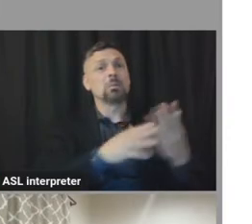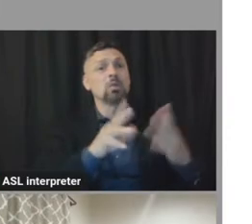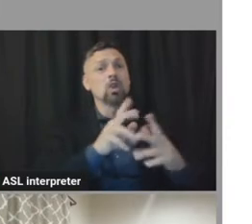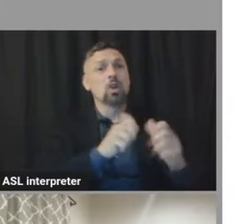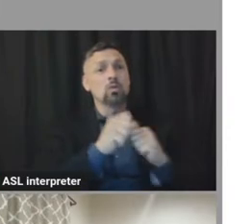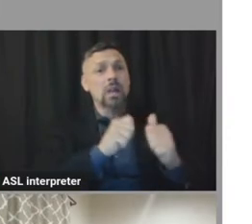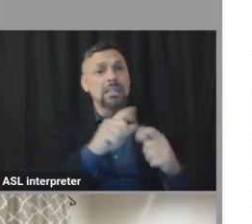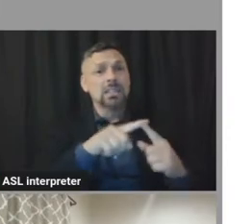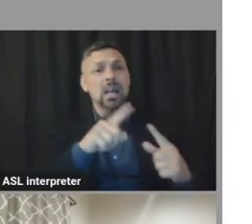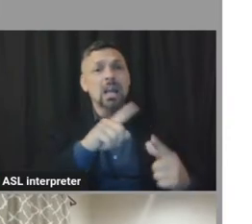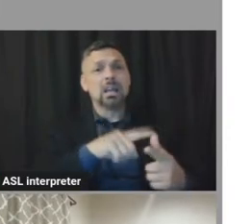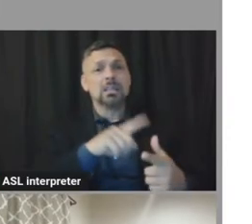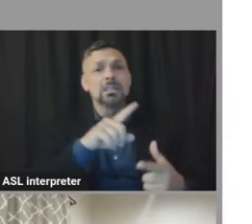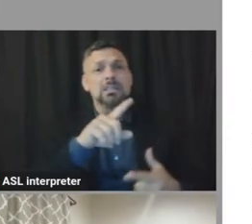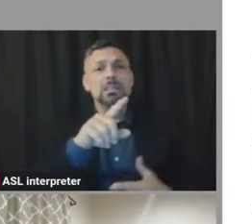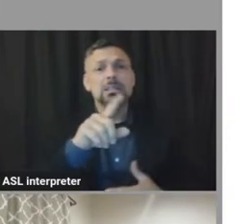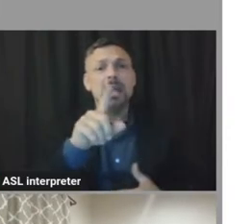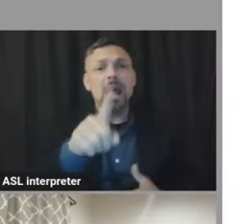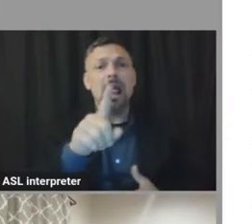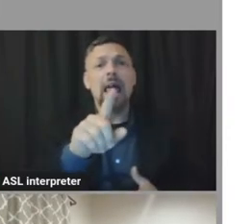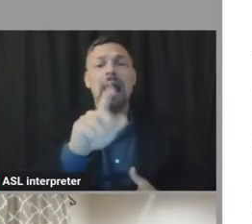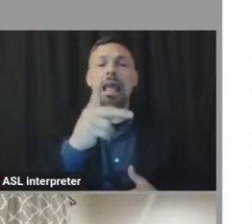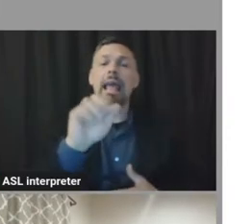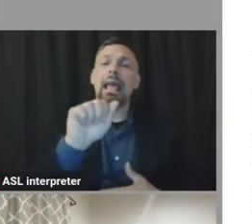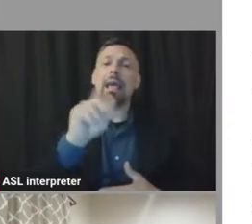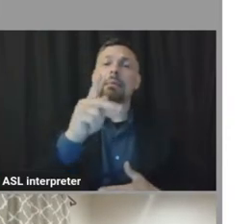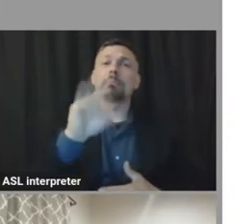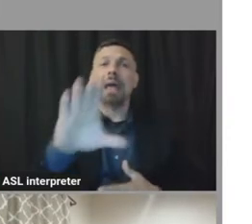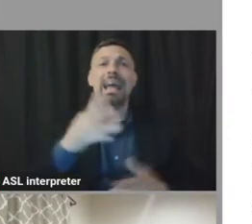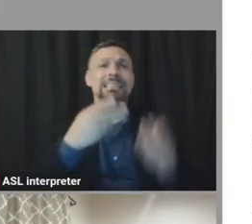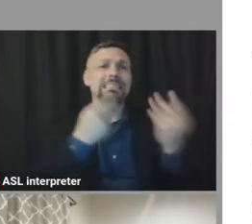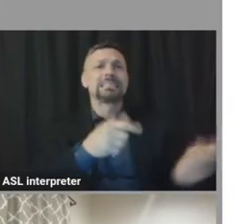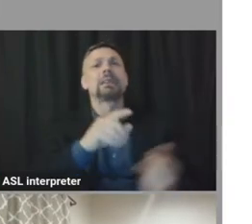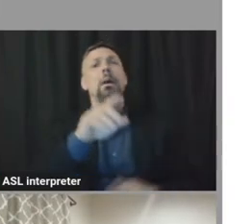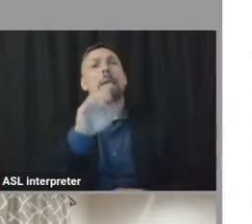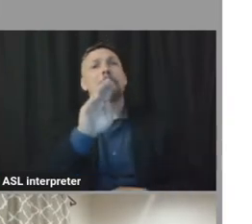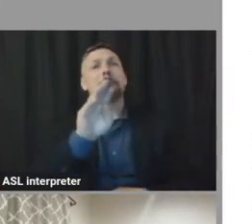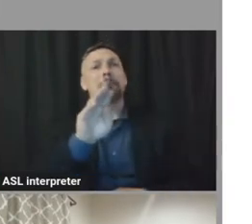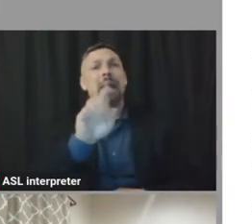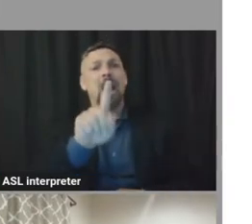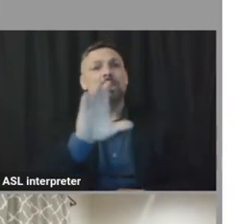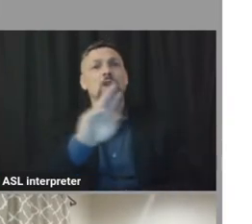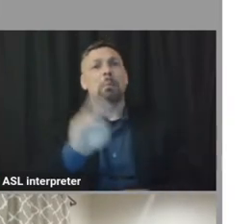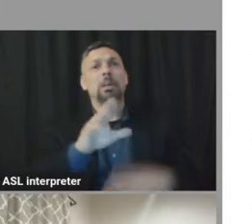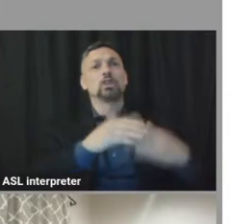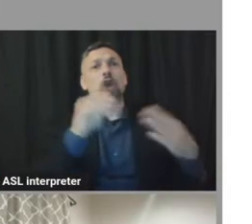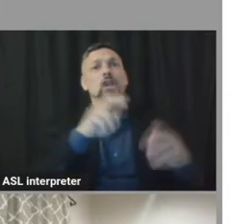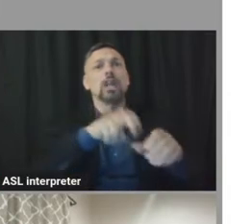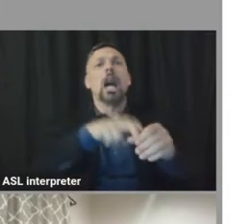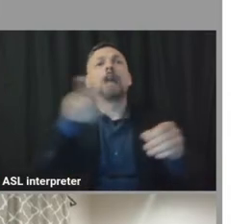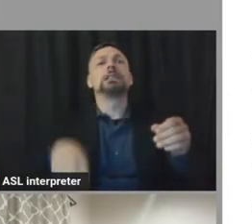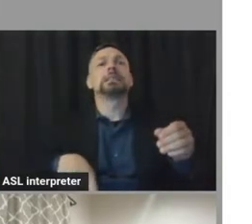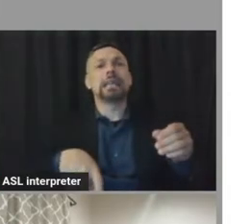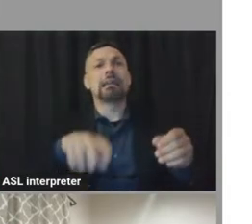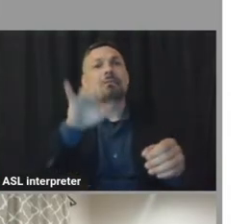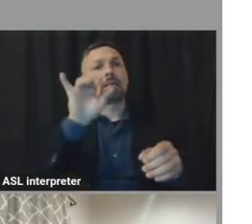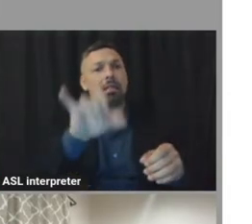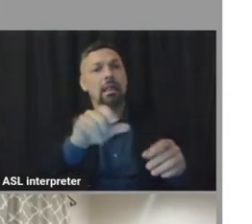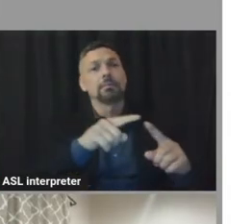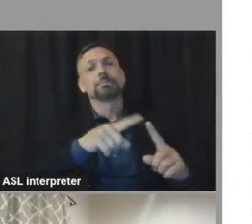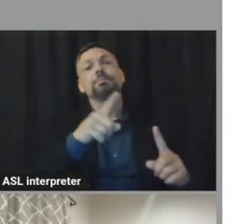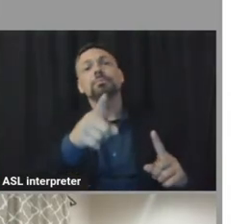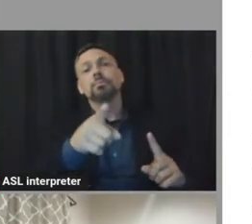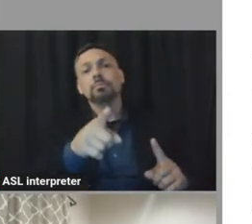AIPAC is promising to spend $100 million to unseat the squad. And currently, Summer Lee is polling well,